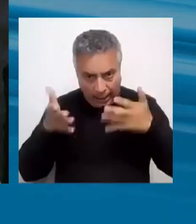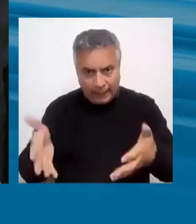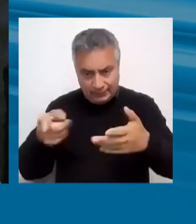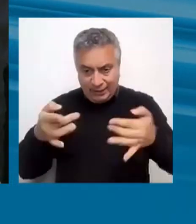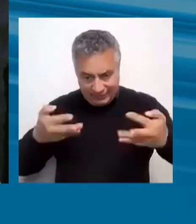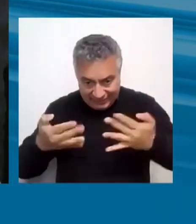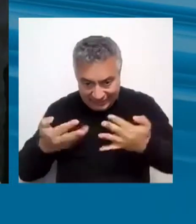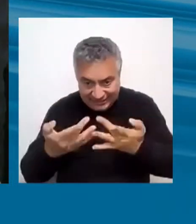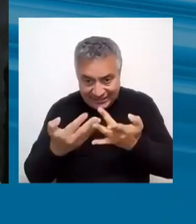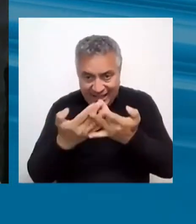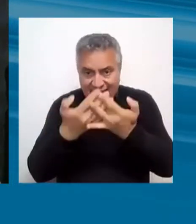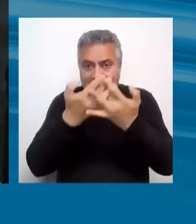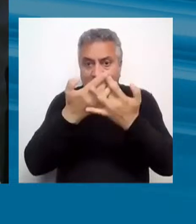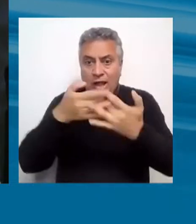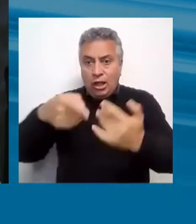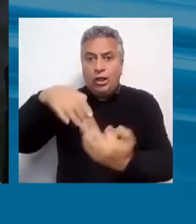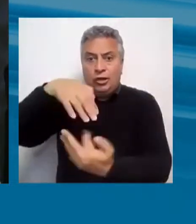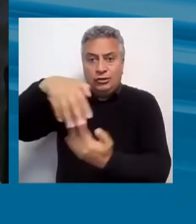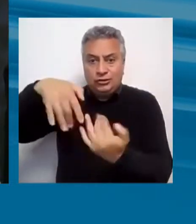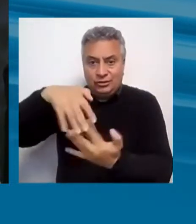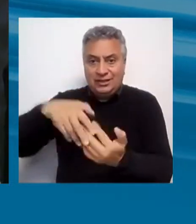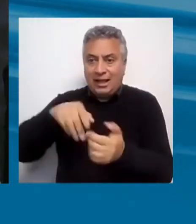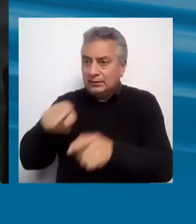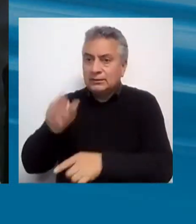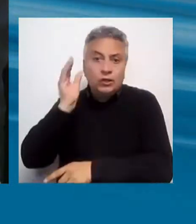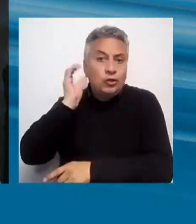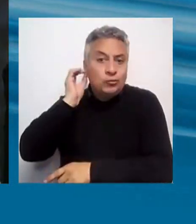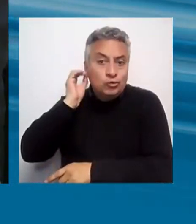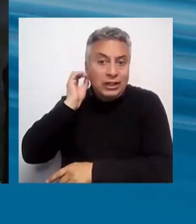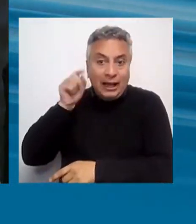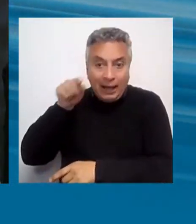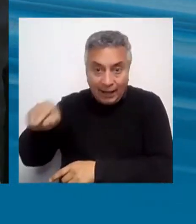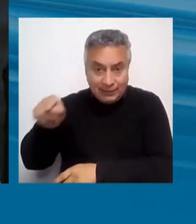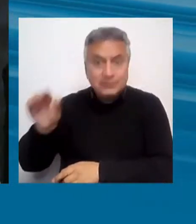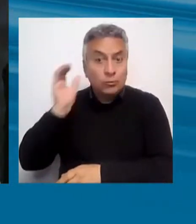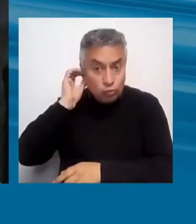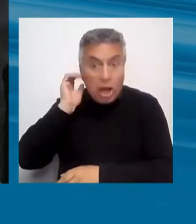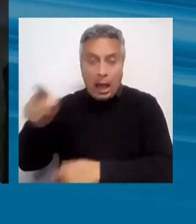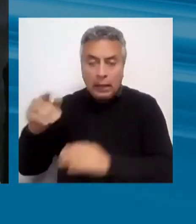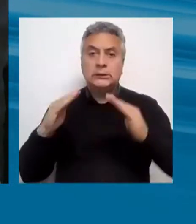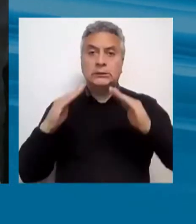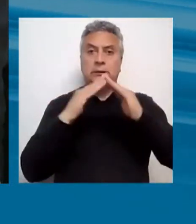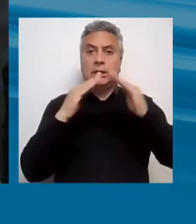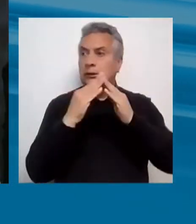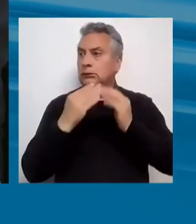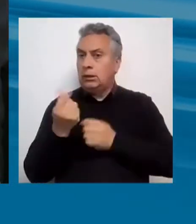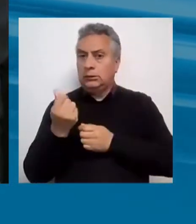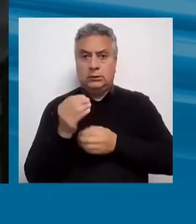social knit. The opportunities you give to women, which are very often household heads,